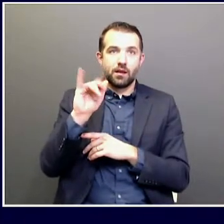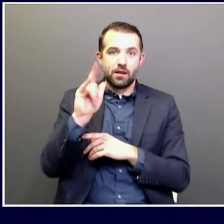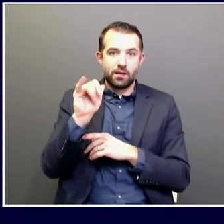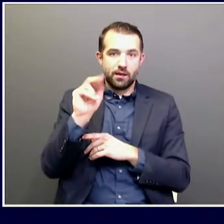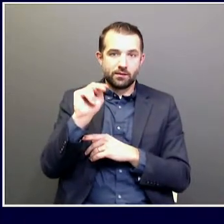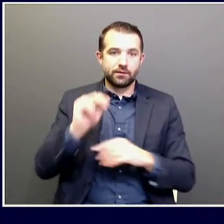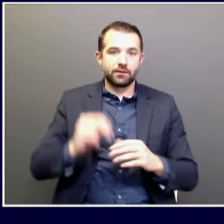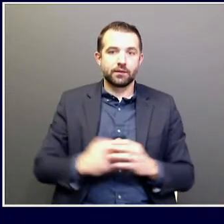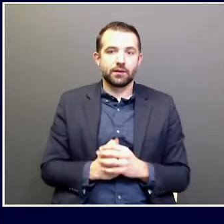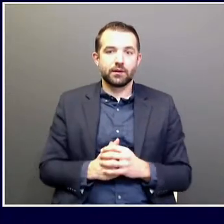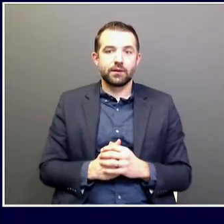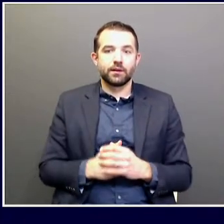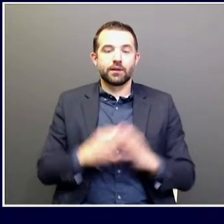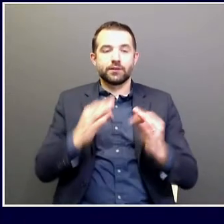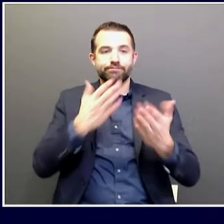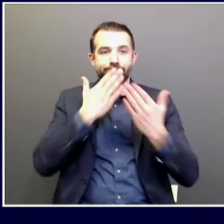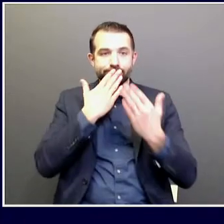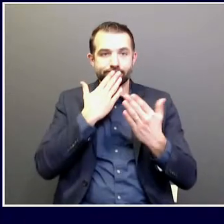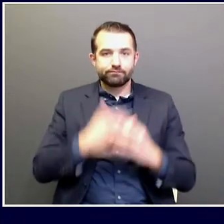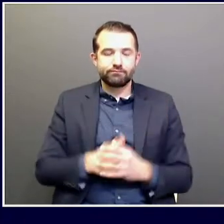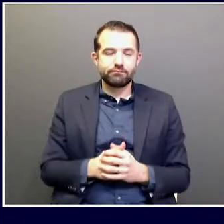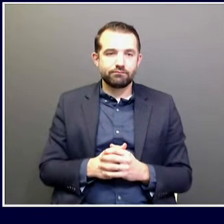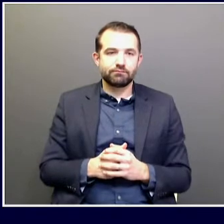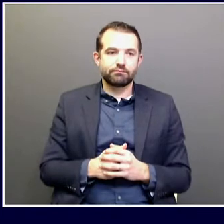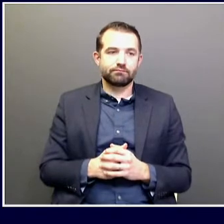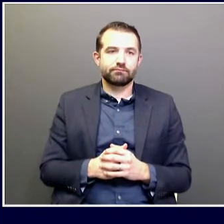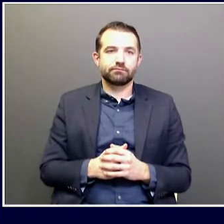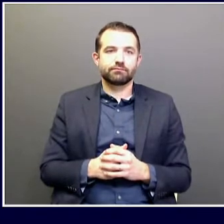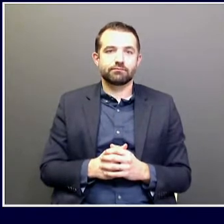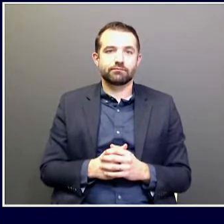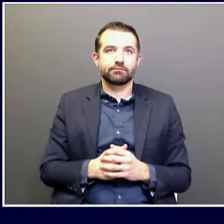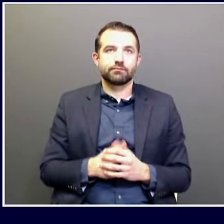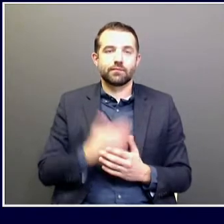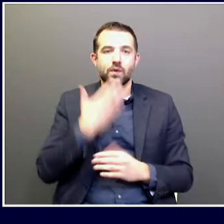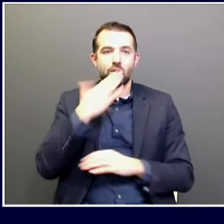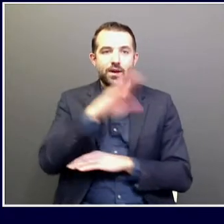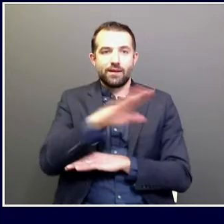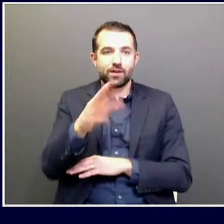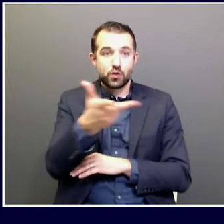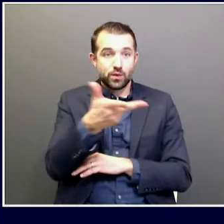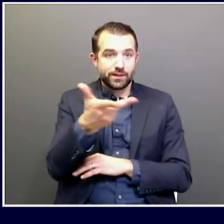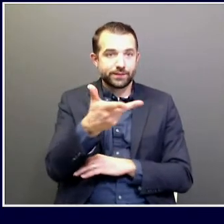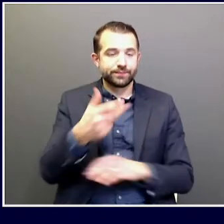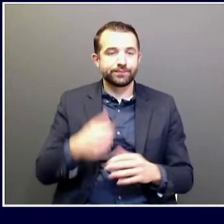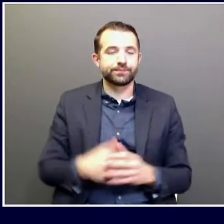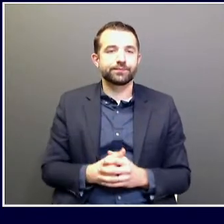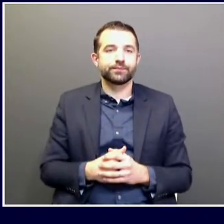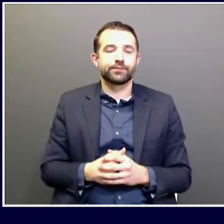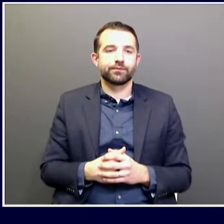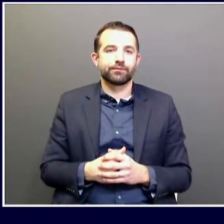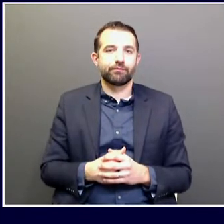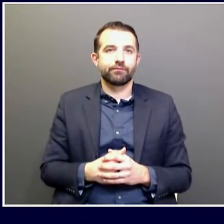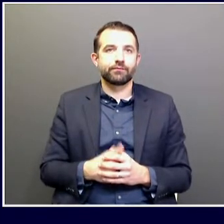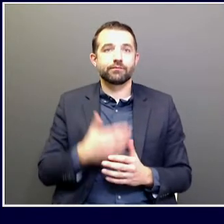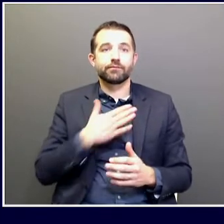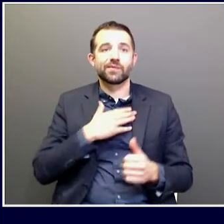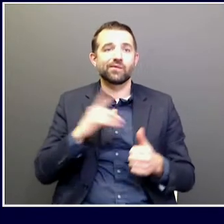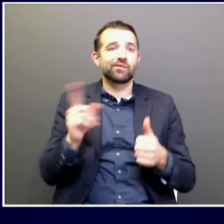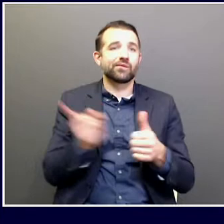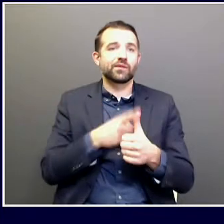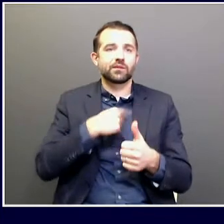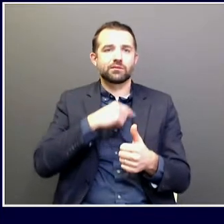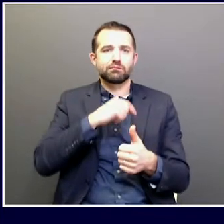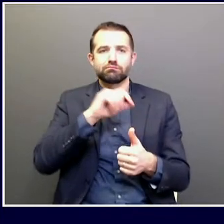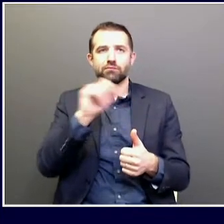That's the one and only. Good afternoon, Dr. Shah, Governor Mills, and Commissioner Lambrou. My first question is, with